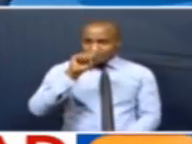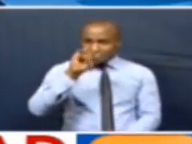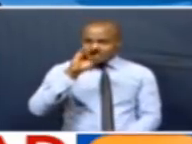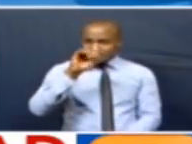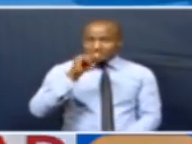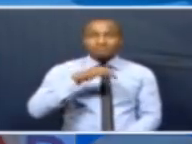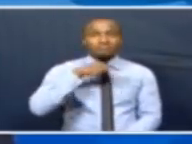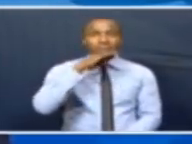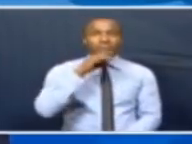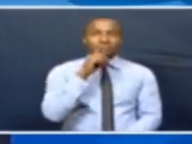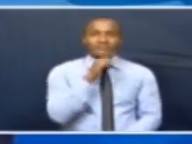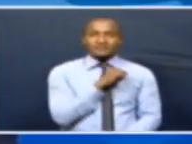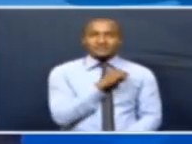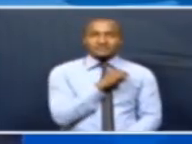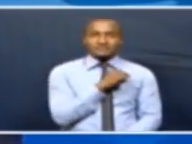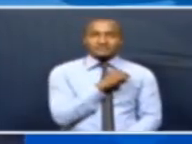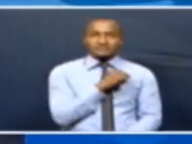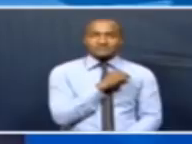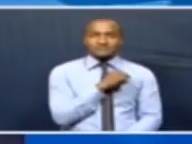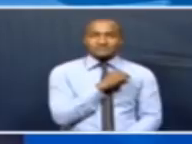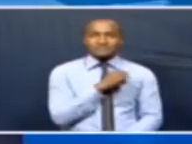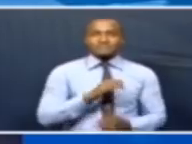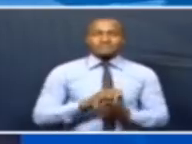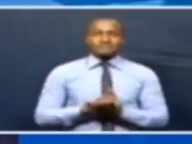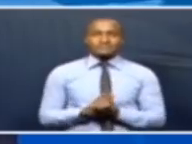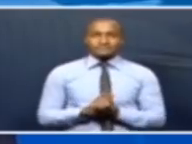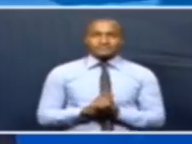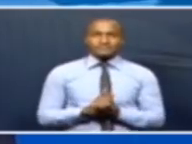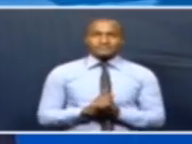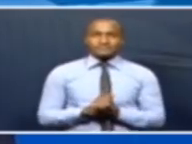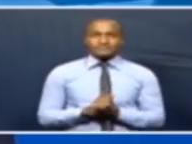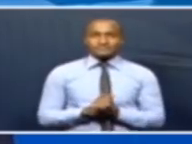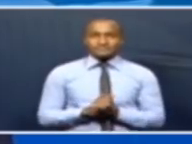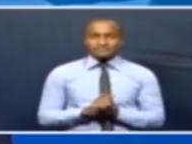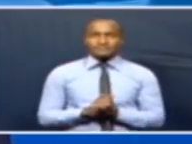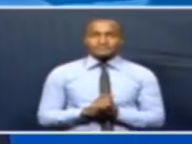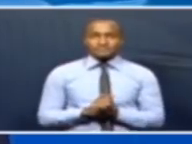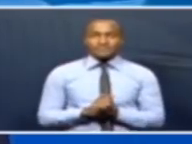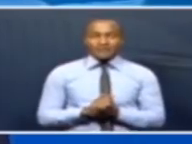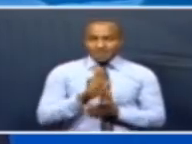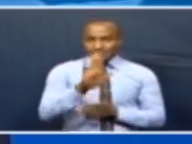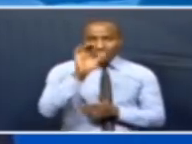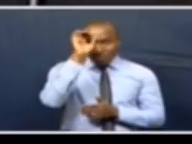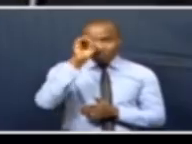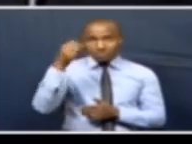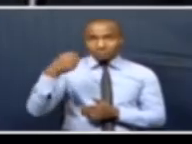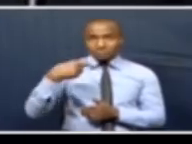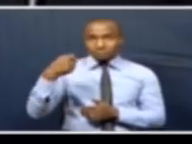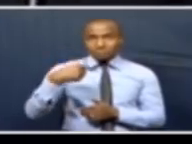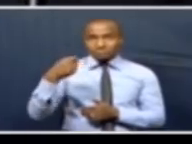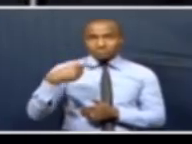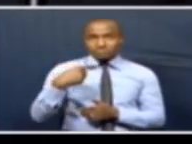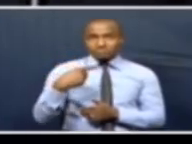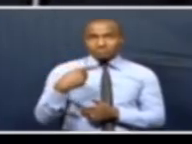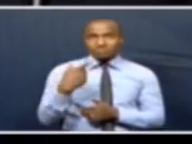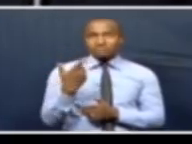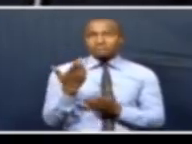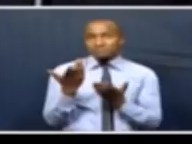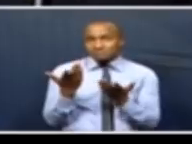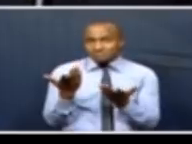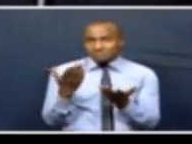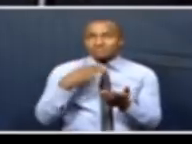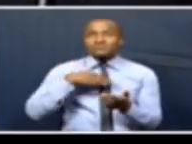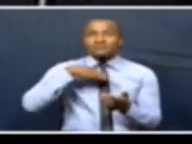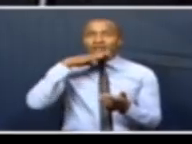Mercy Kandia later on in this bulletin. We'll take a look at some of your feedback now regarding the death